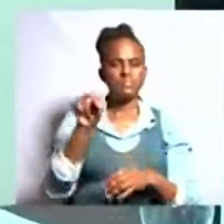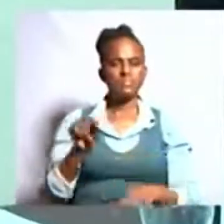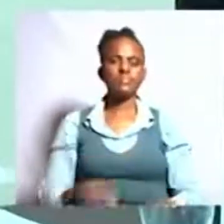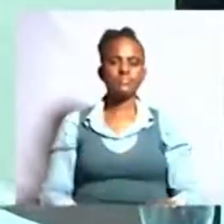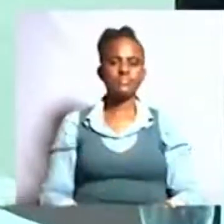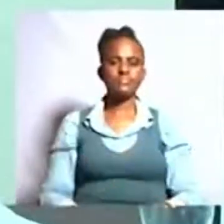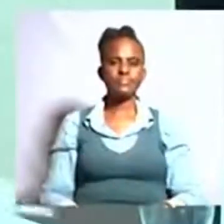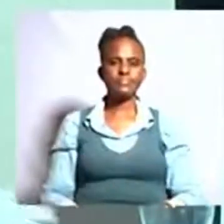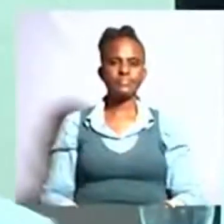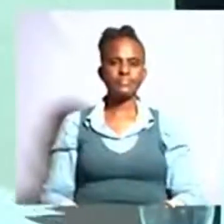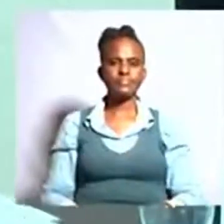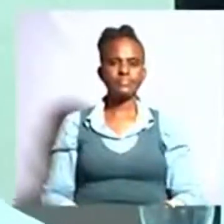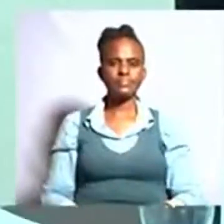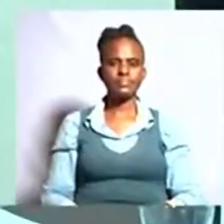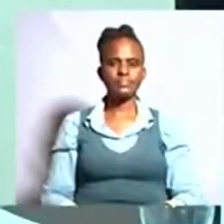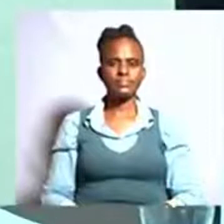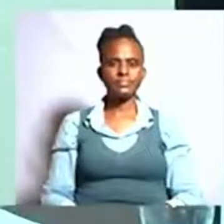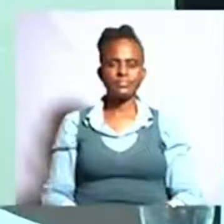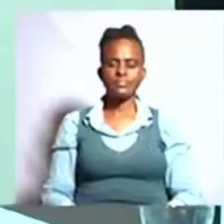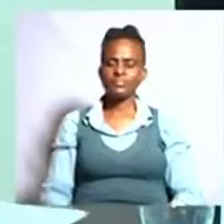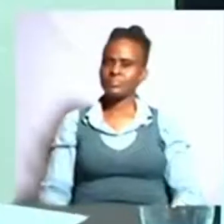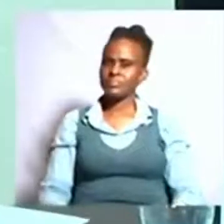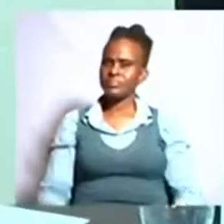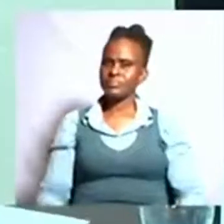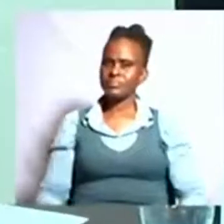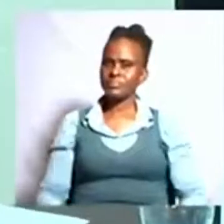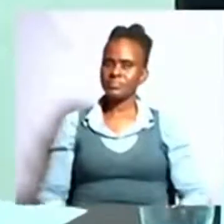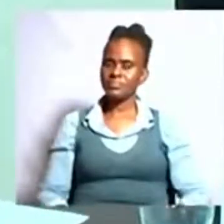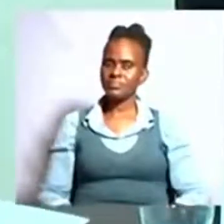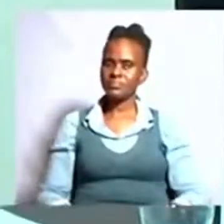And it must be contained in the file. Now,